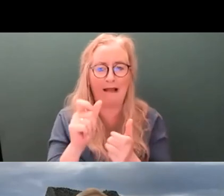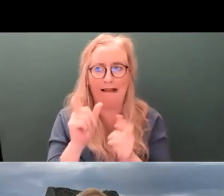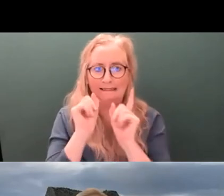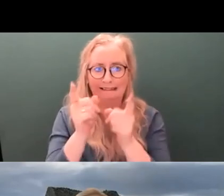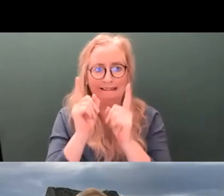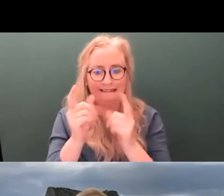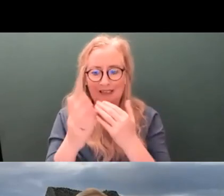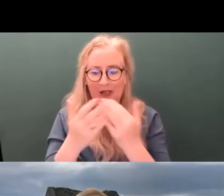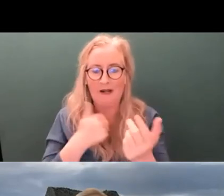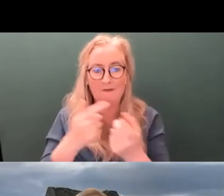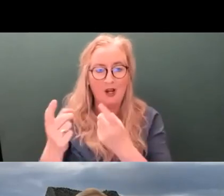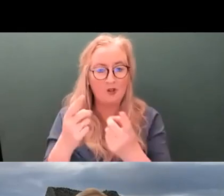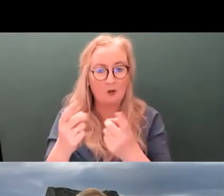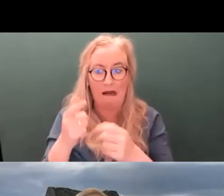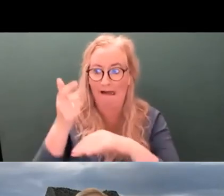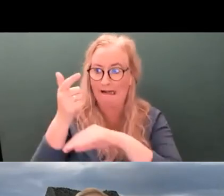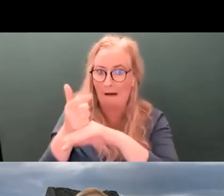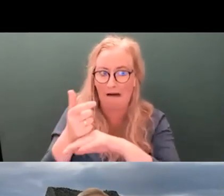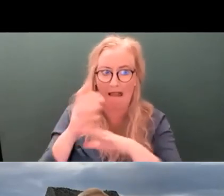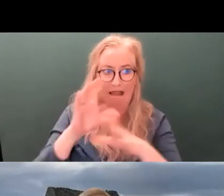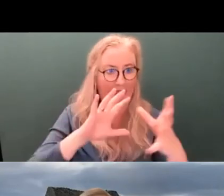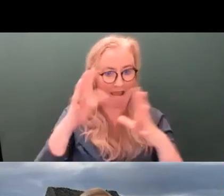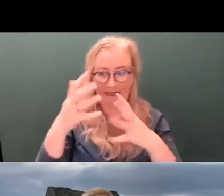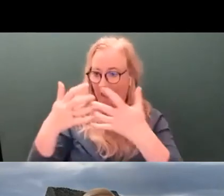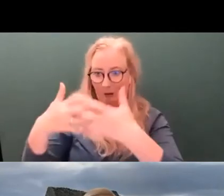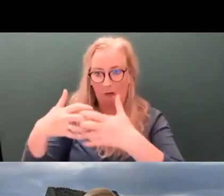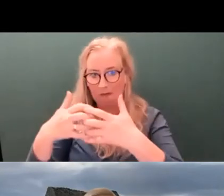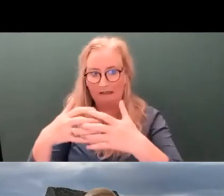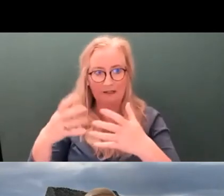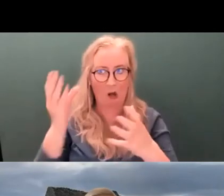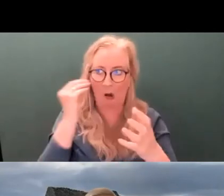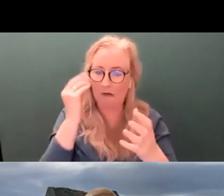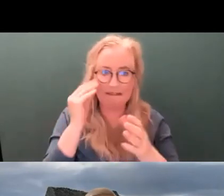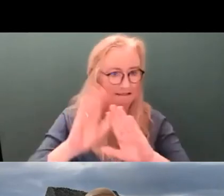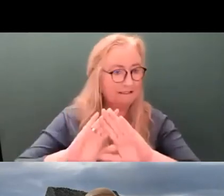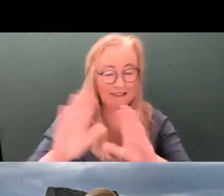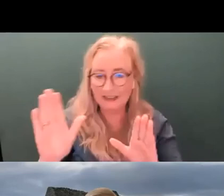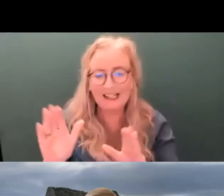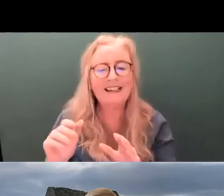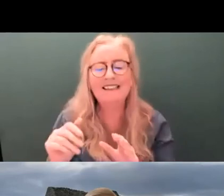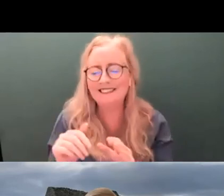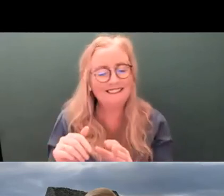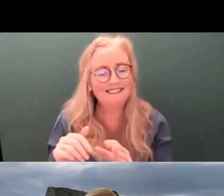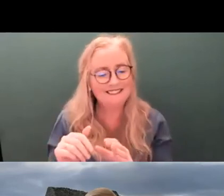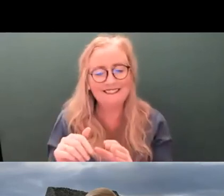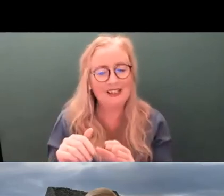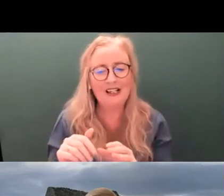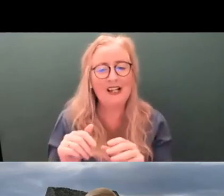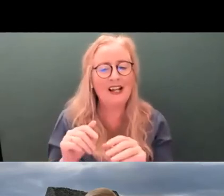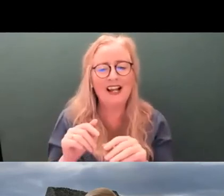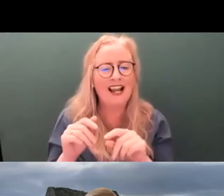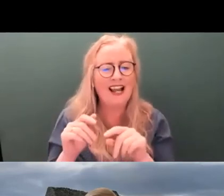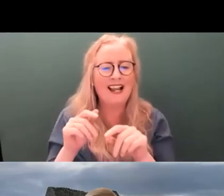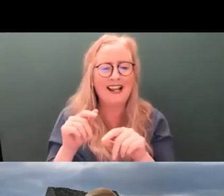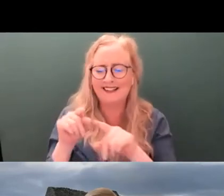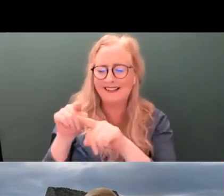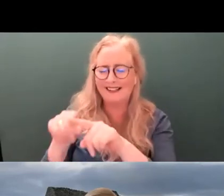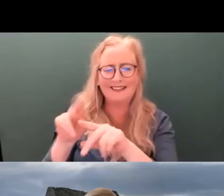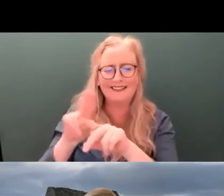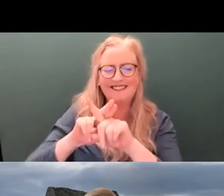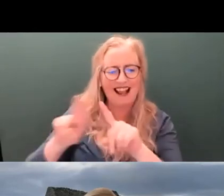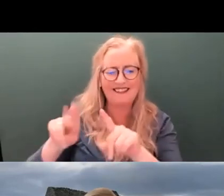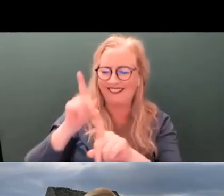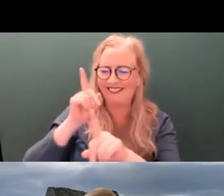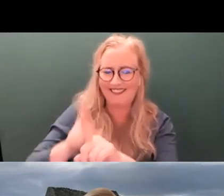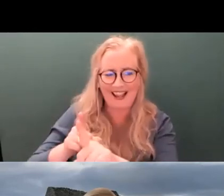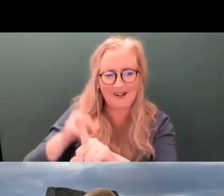what I'm doing here with cameras and editing equipment and audio. It's, it's more complicated than it looks. And you only, like you